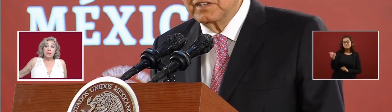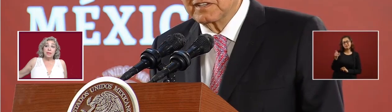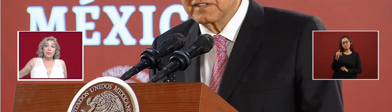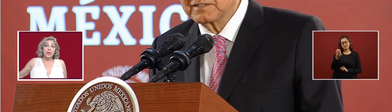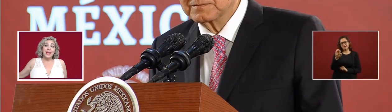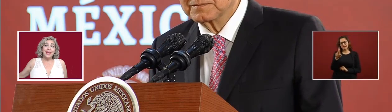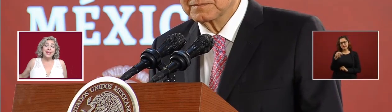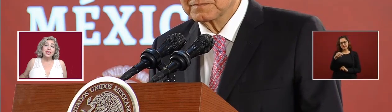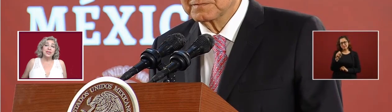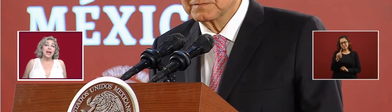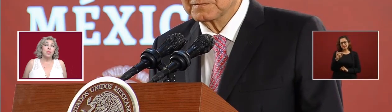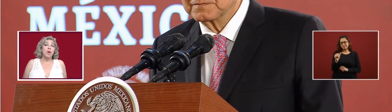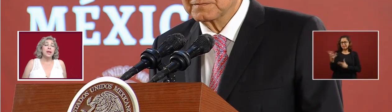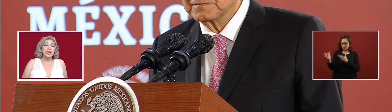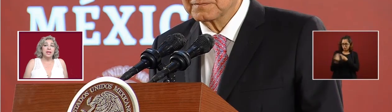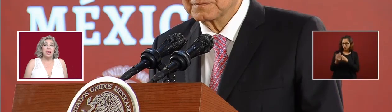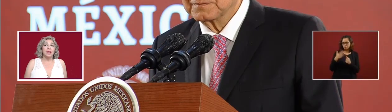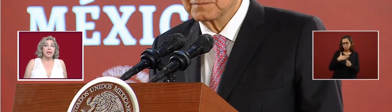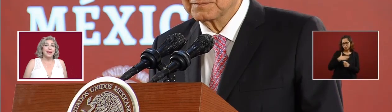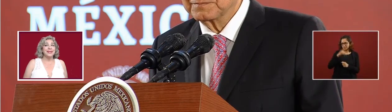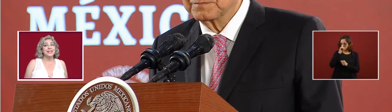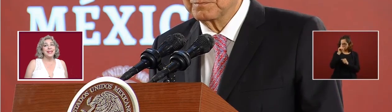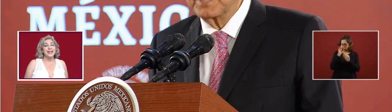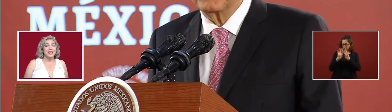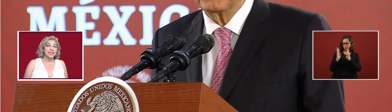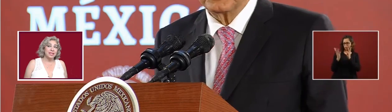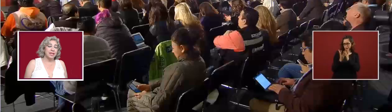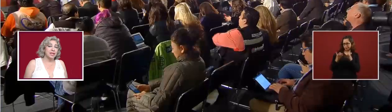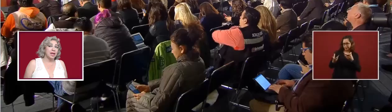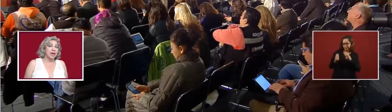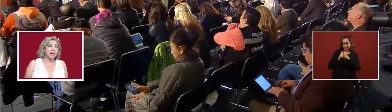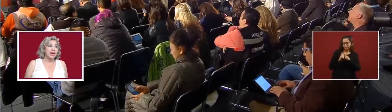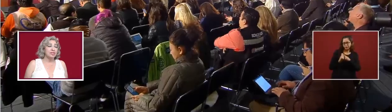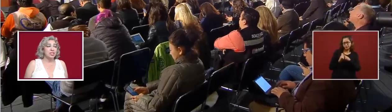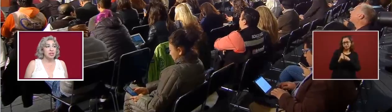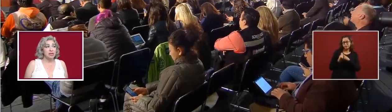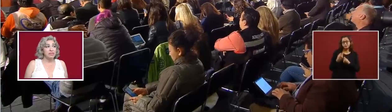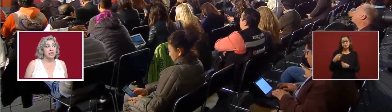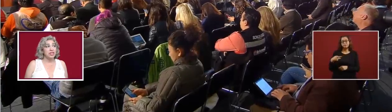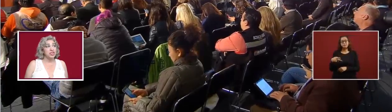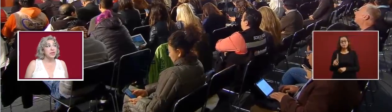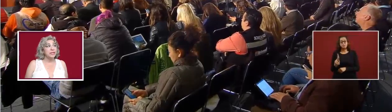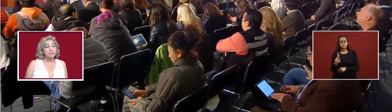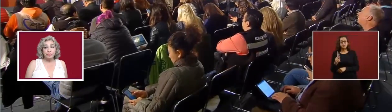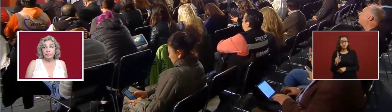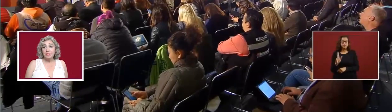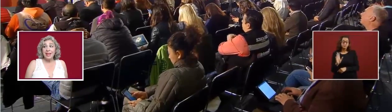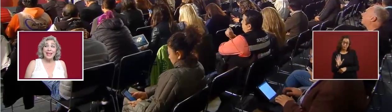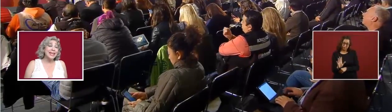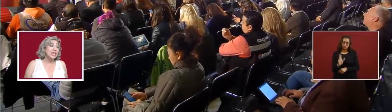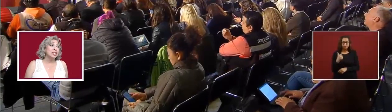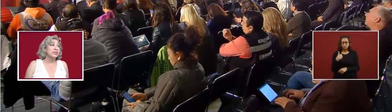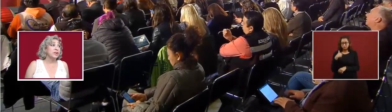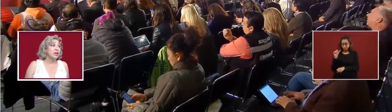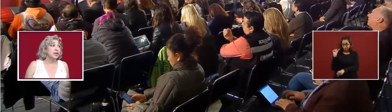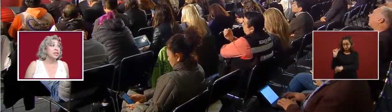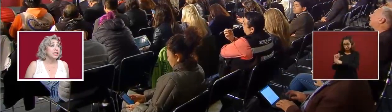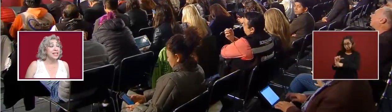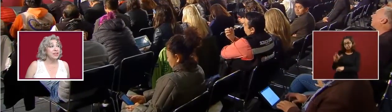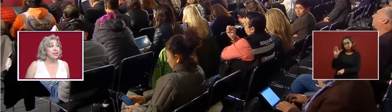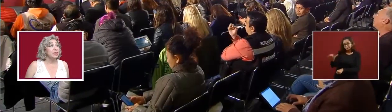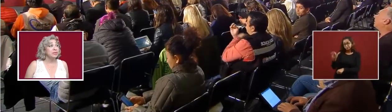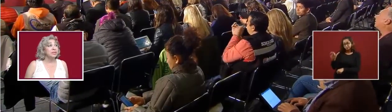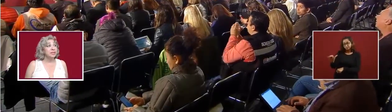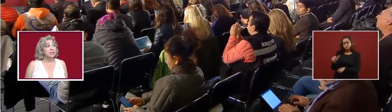When I entered, wanted Ernestina as the counselor for the jury, and I looked for her